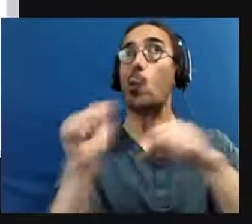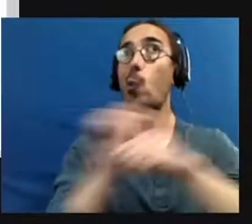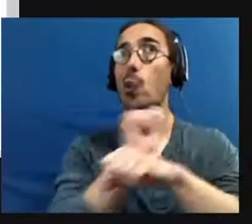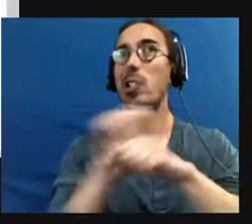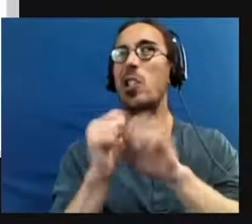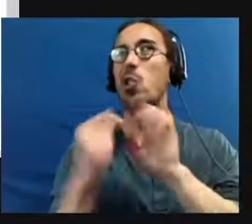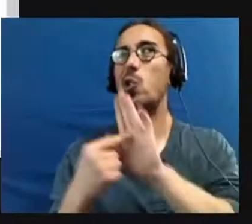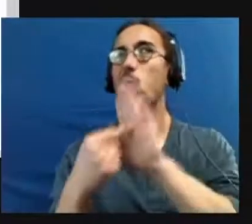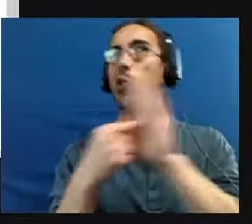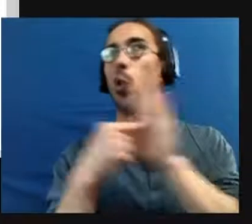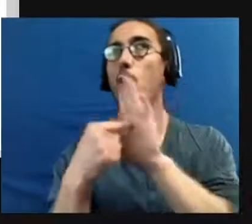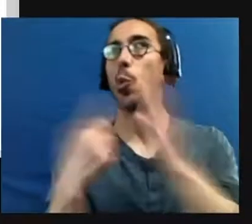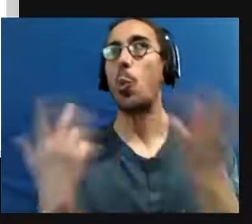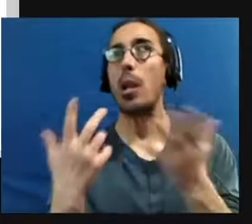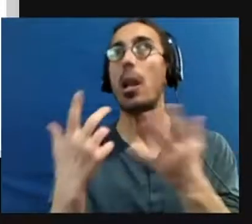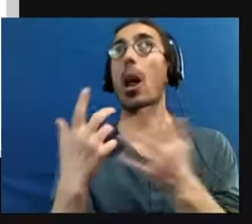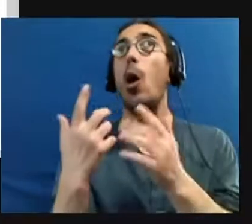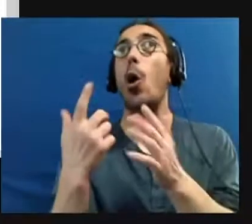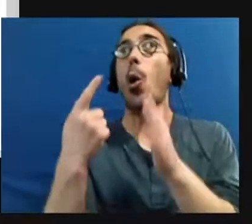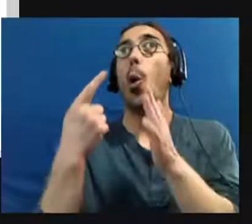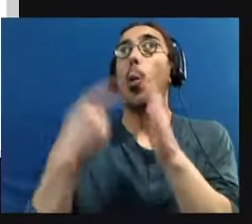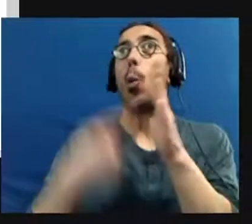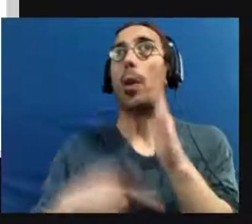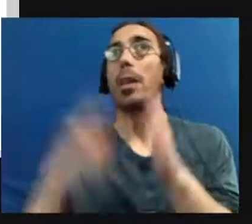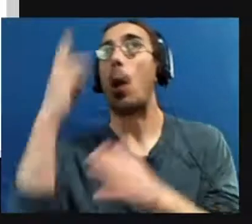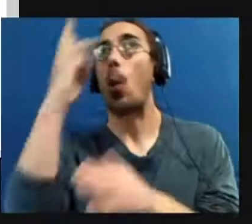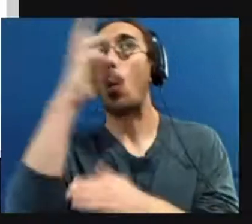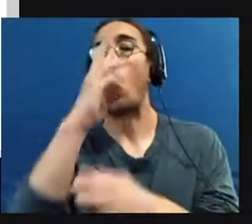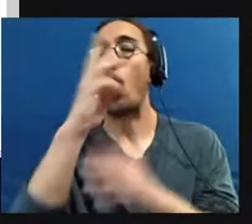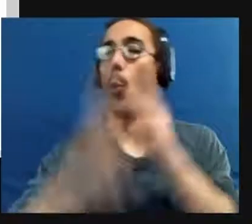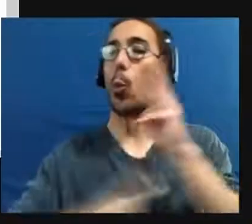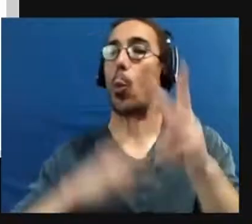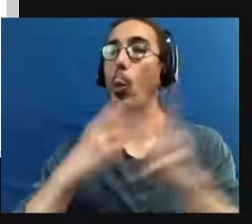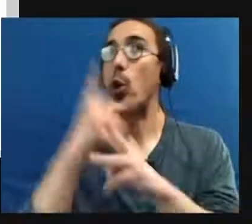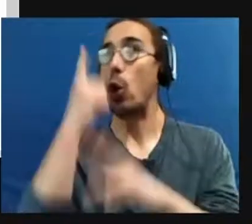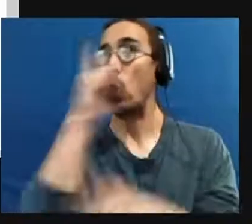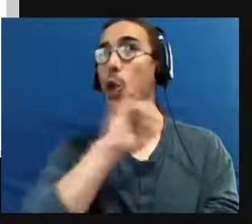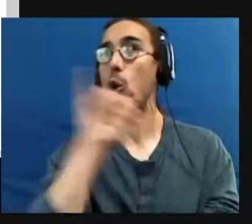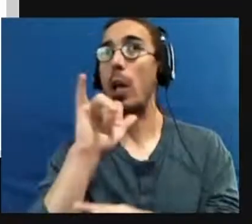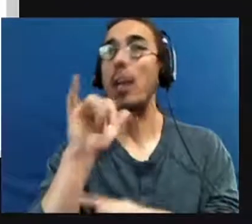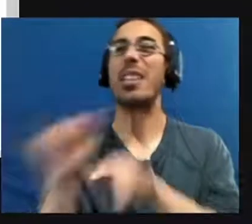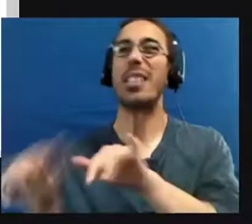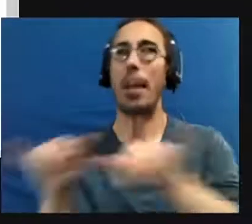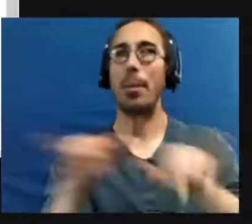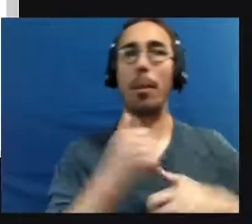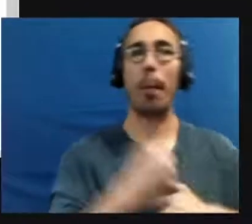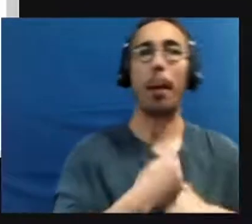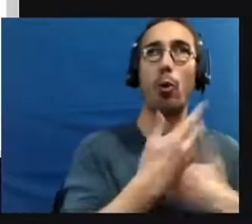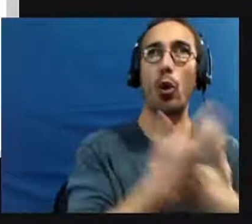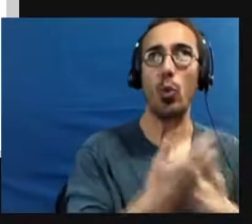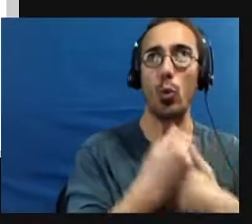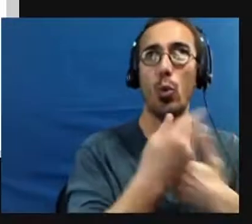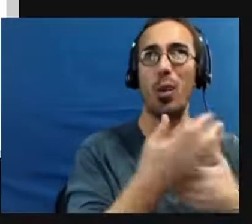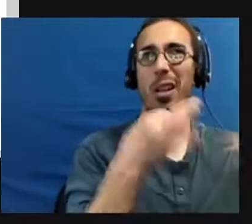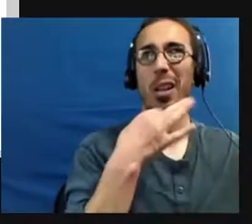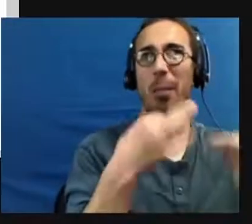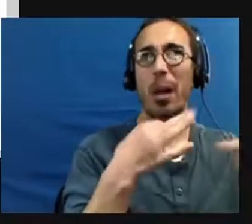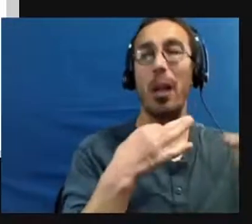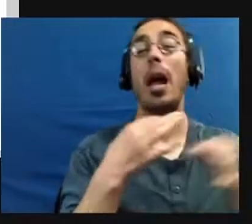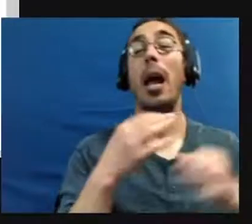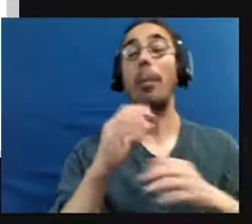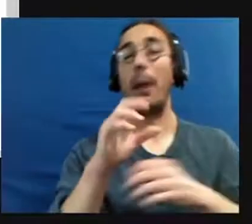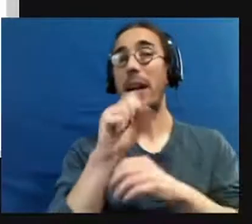of speculating about what that world could be. And that informs a lot of my poetry and my novel work in the sci-fi and fantasy area as